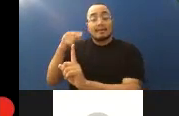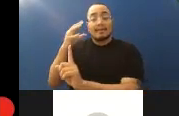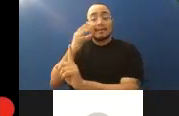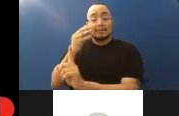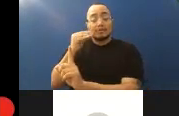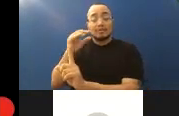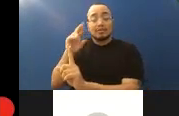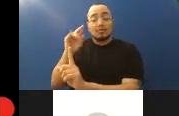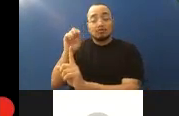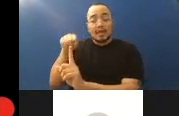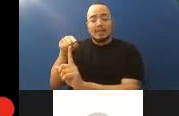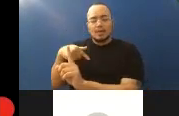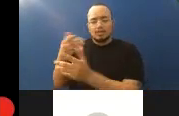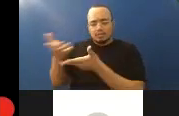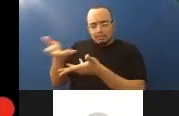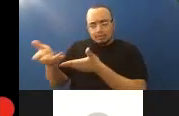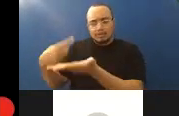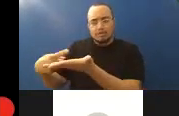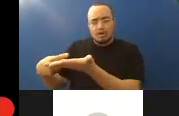want, but